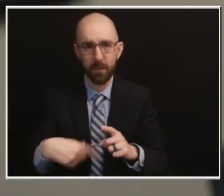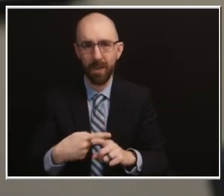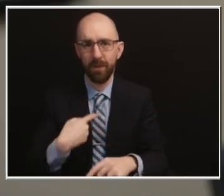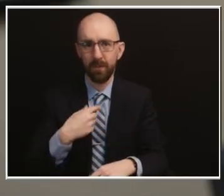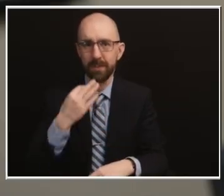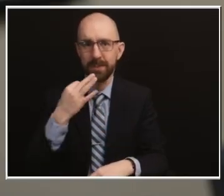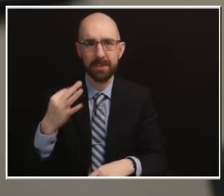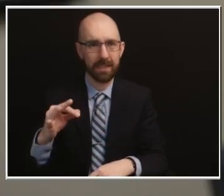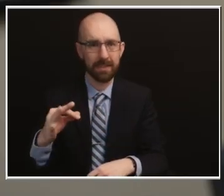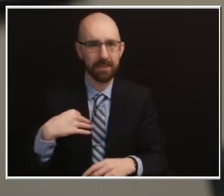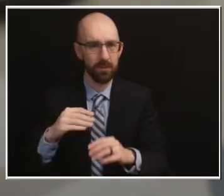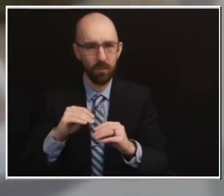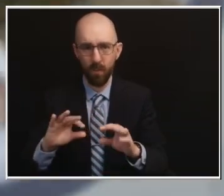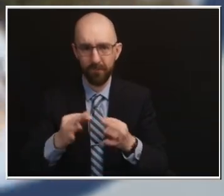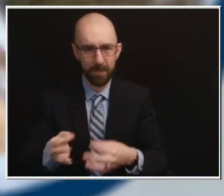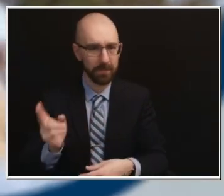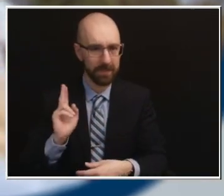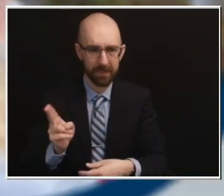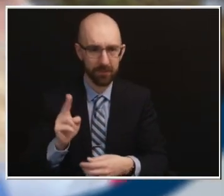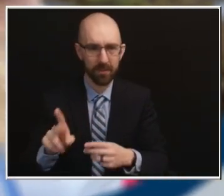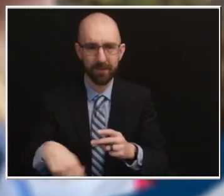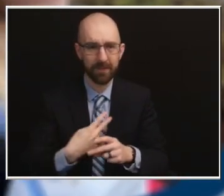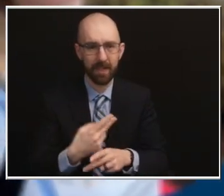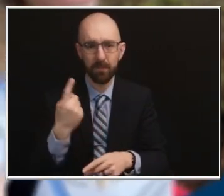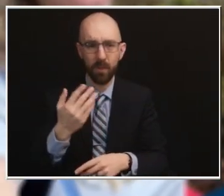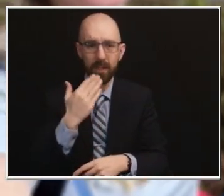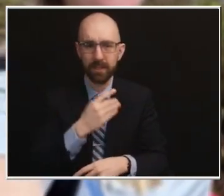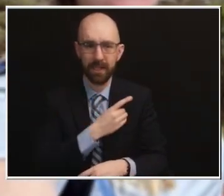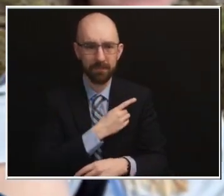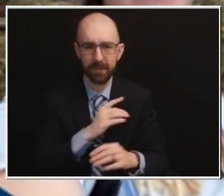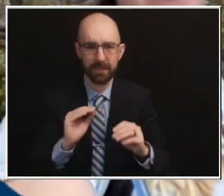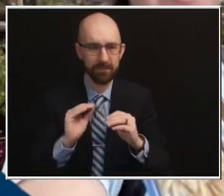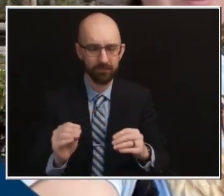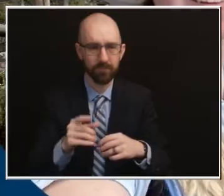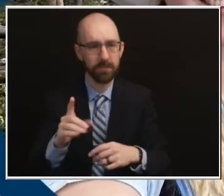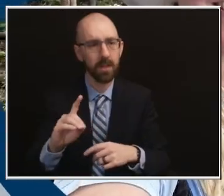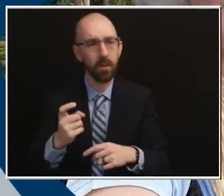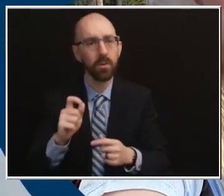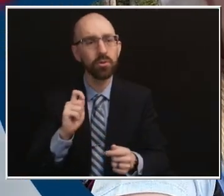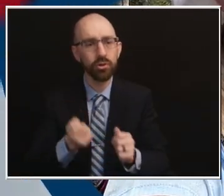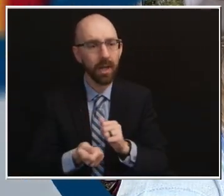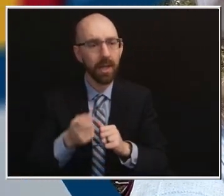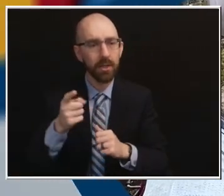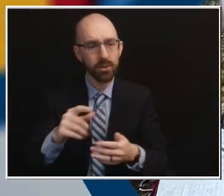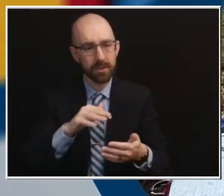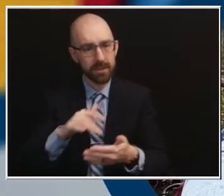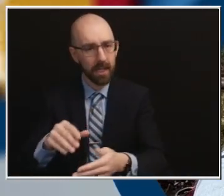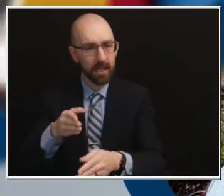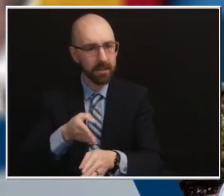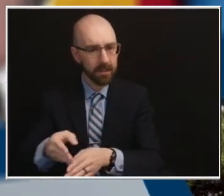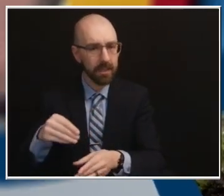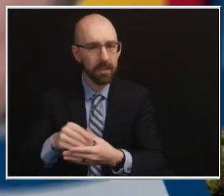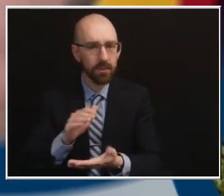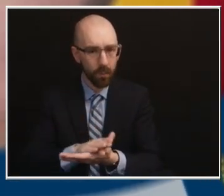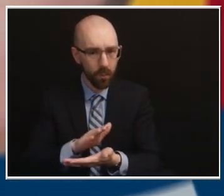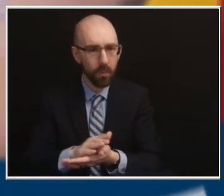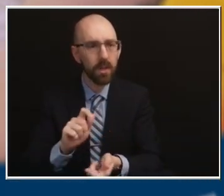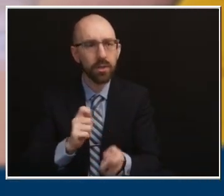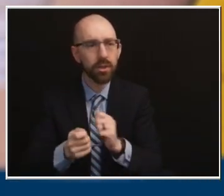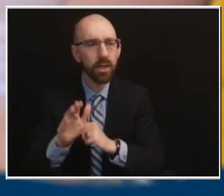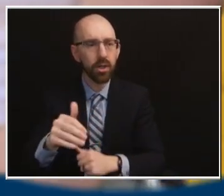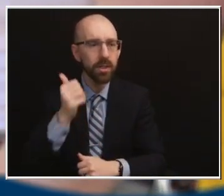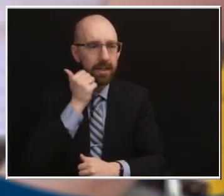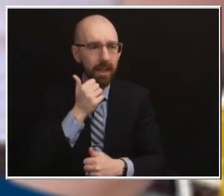have no family history of type 1 diabetes. The diagnosis changed what she chose to study in school, and it changed her daily life.